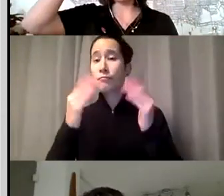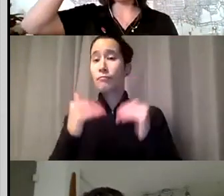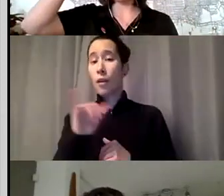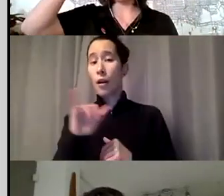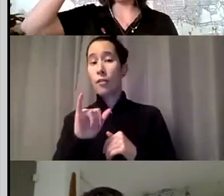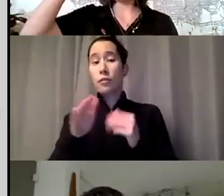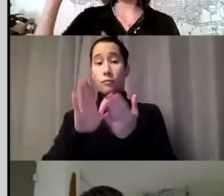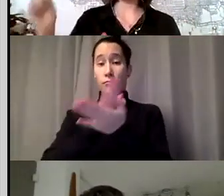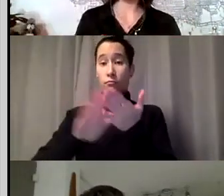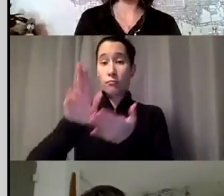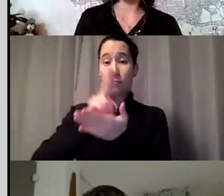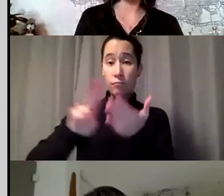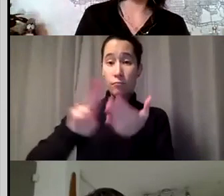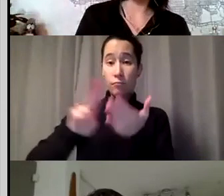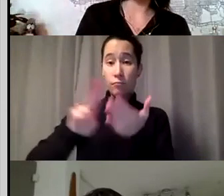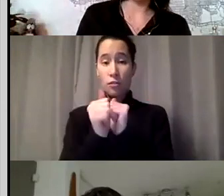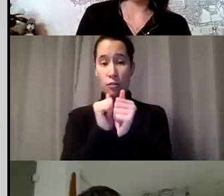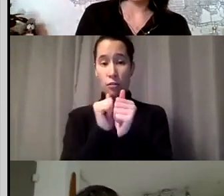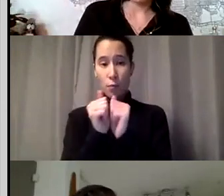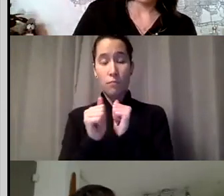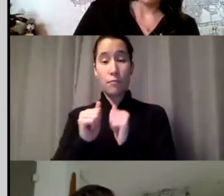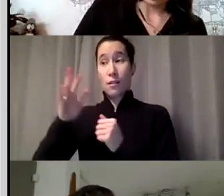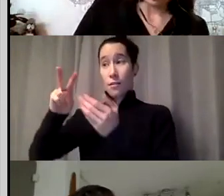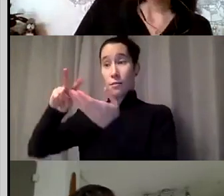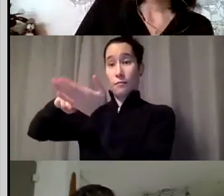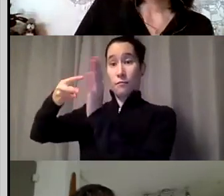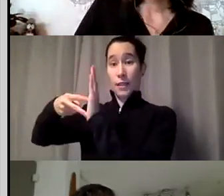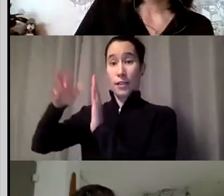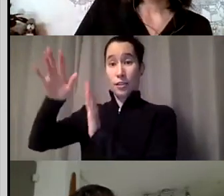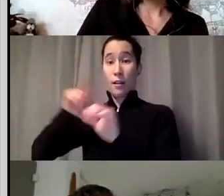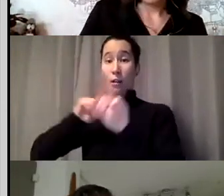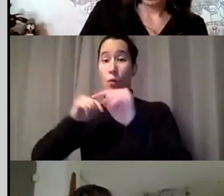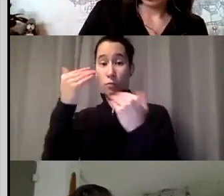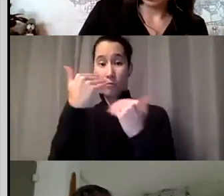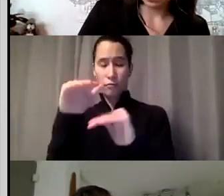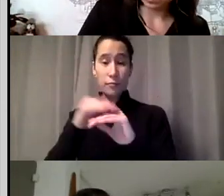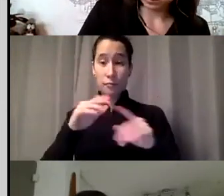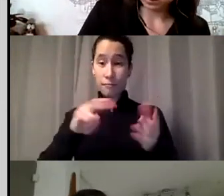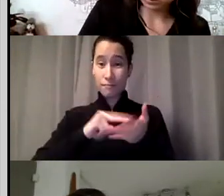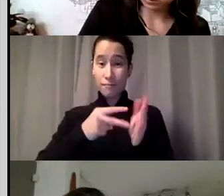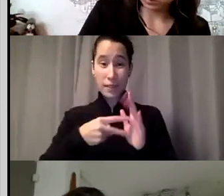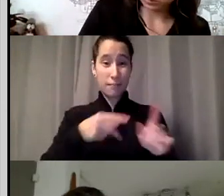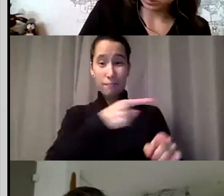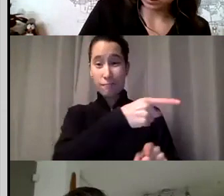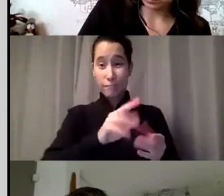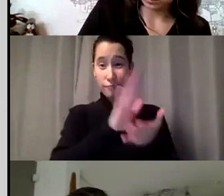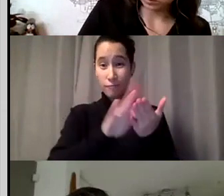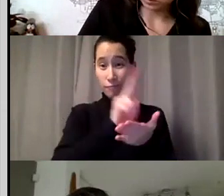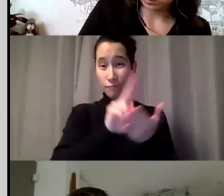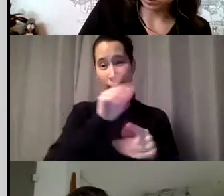order wasn't to make so that intercollegiate sport could not train at this time. So we are also working